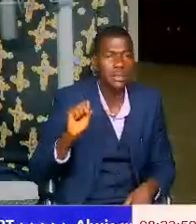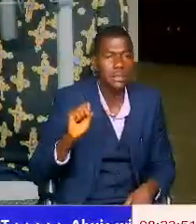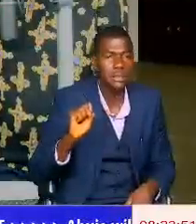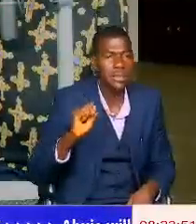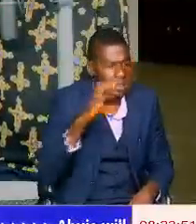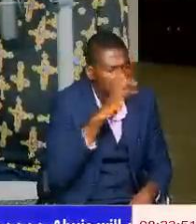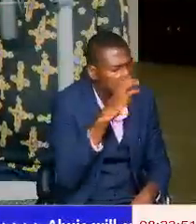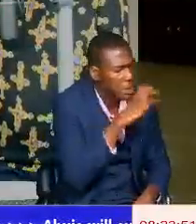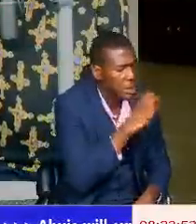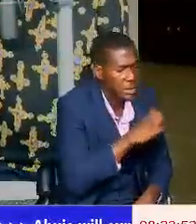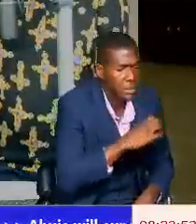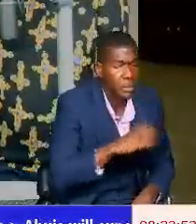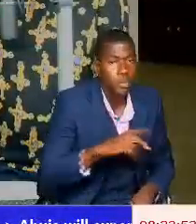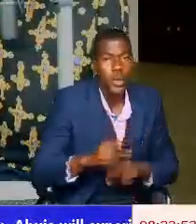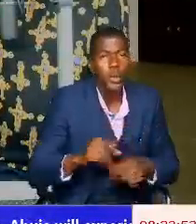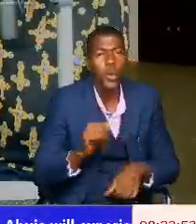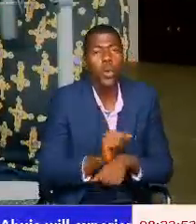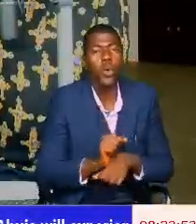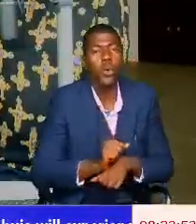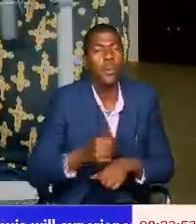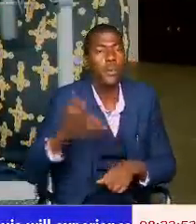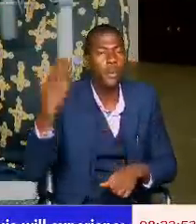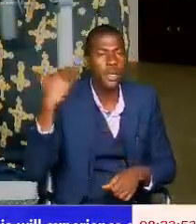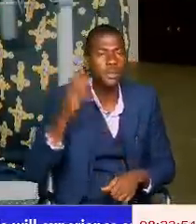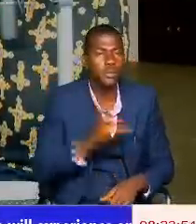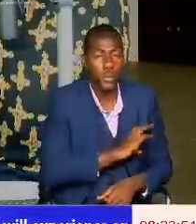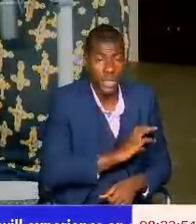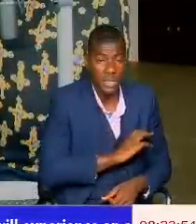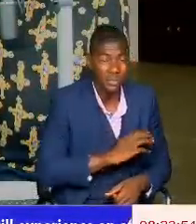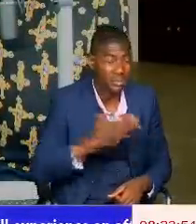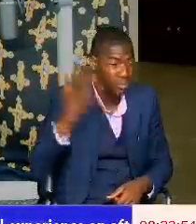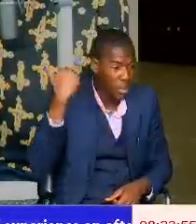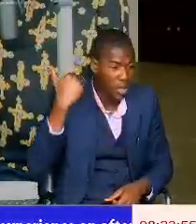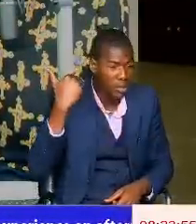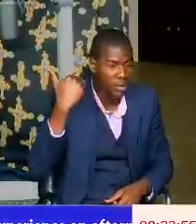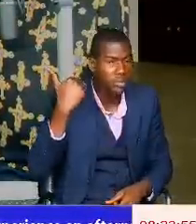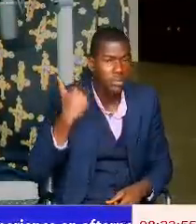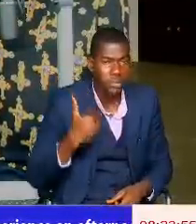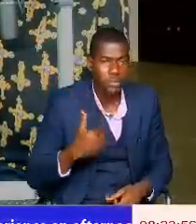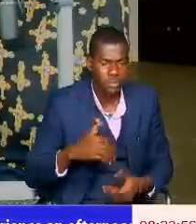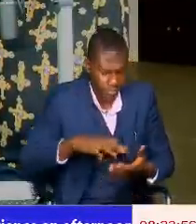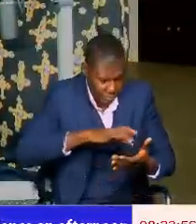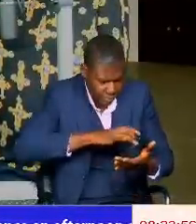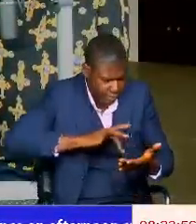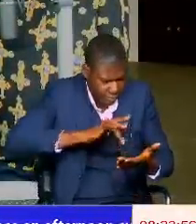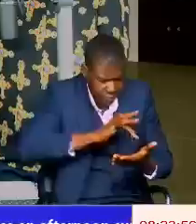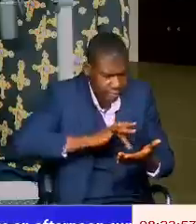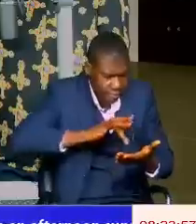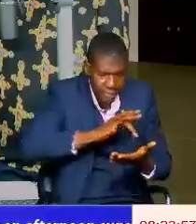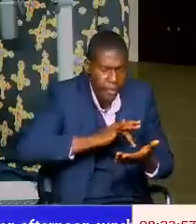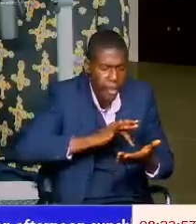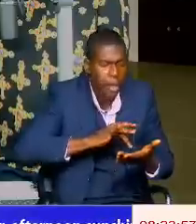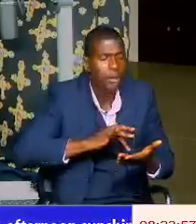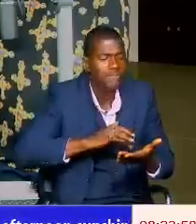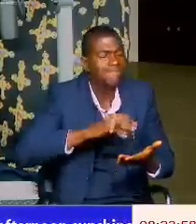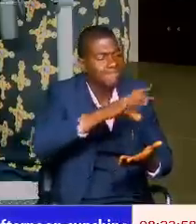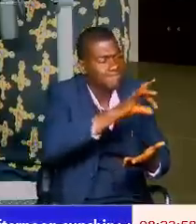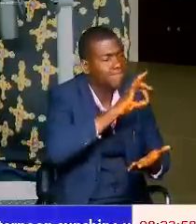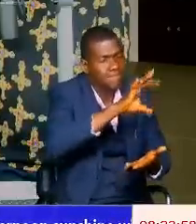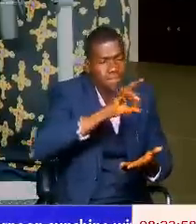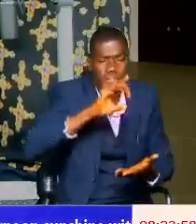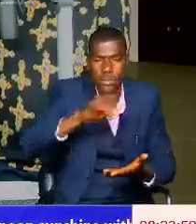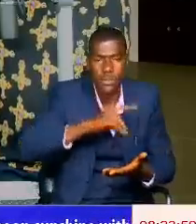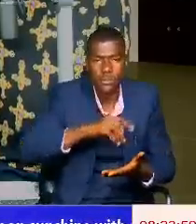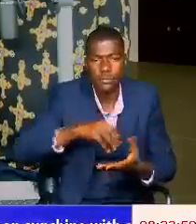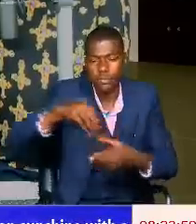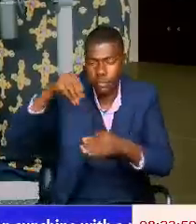staff. Retired police. We don't do investigation. They go check record well. Retired this, retired that, retired. Put